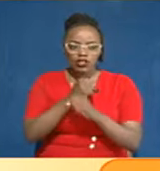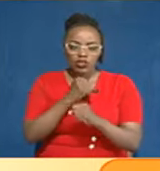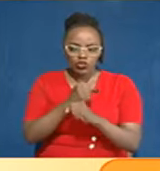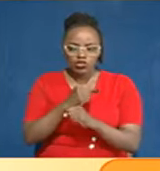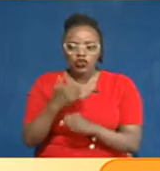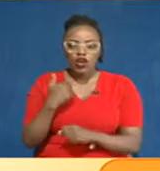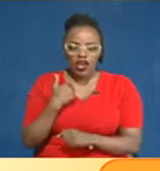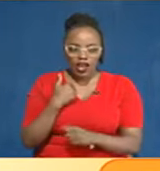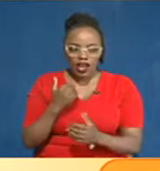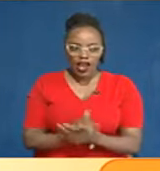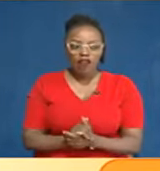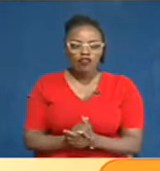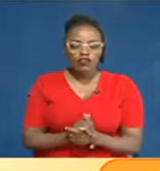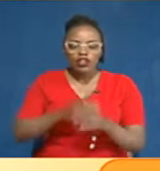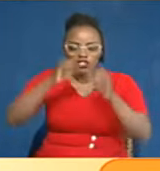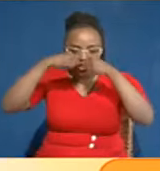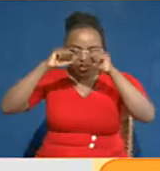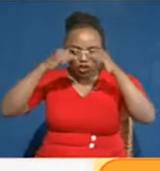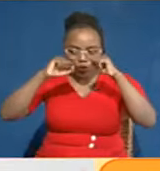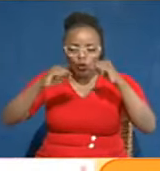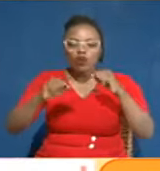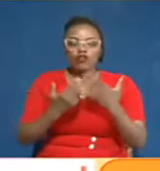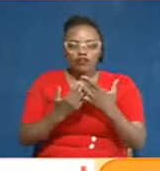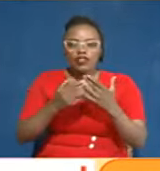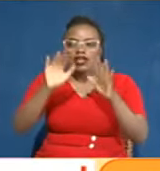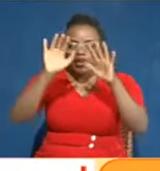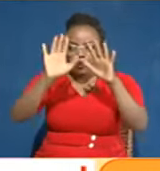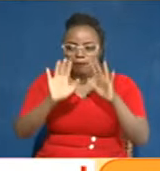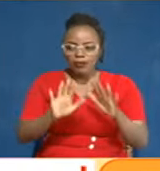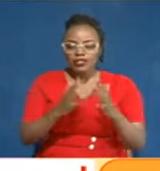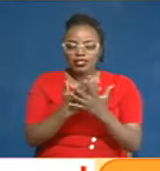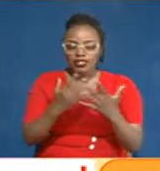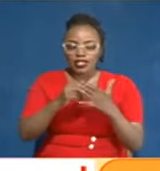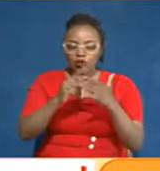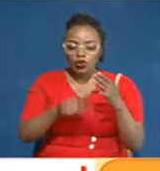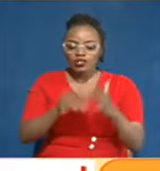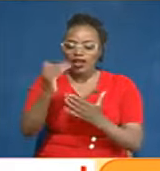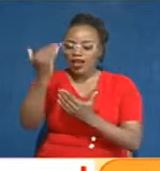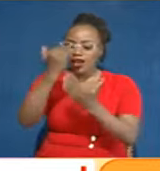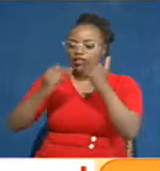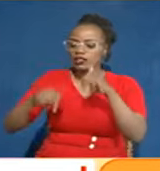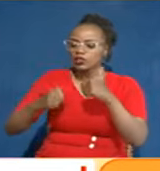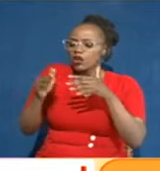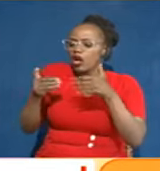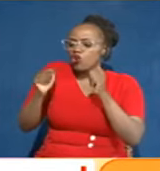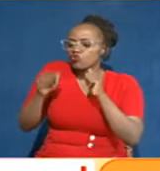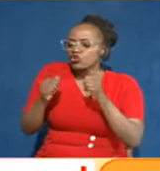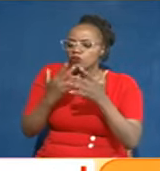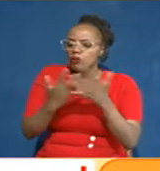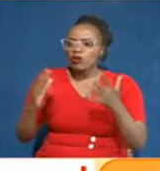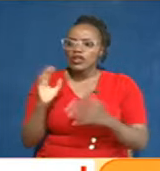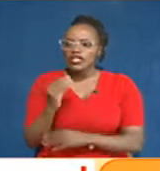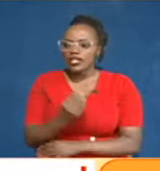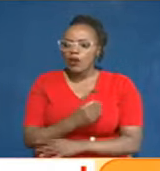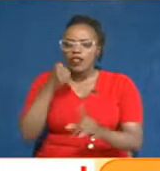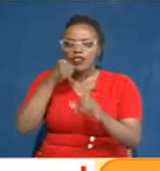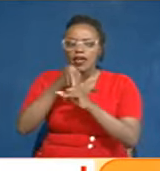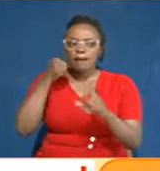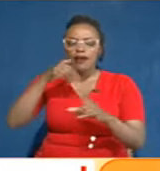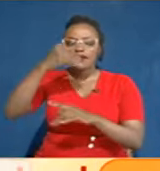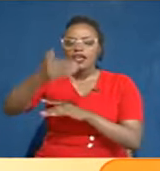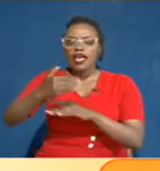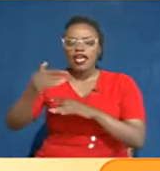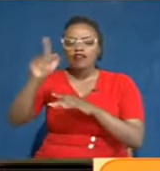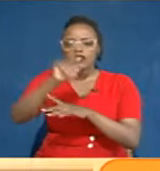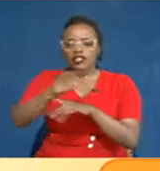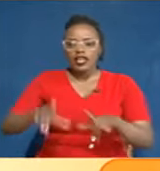work we do as Google, in essence, the most important thing is asking ourselves, how do our products impact the day-to-day